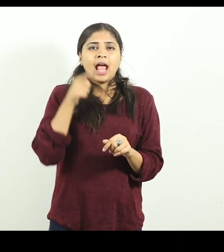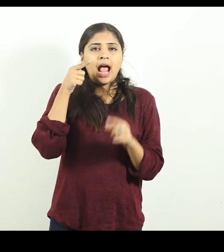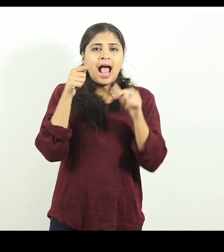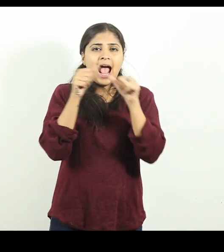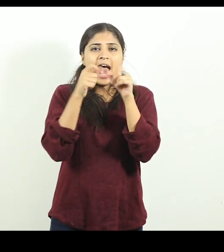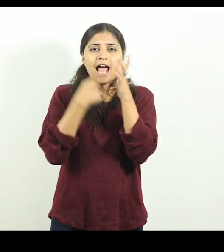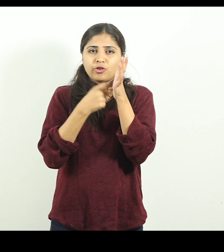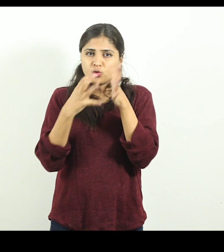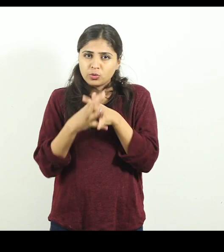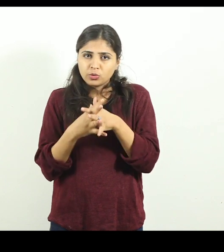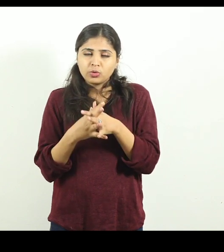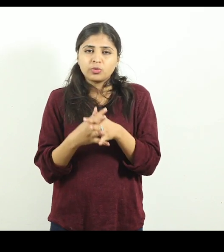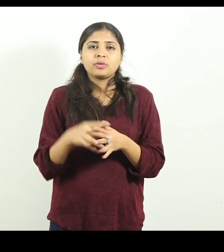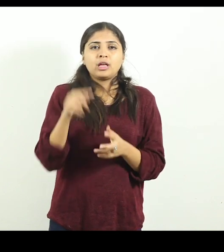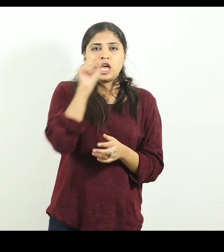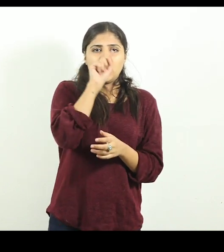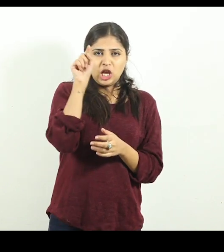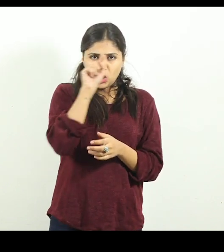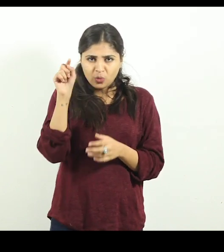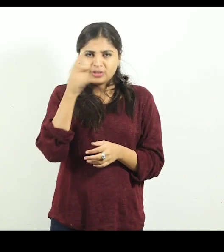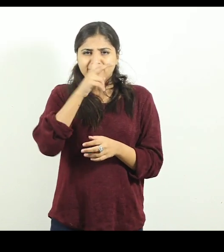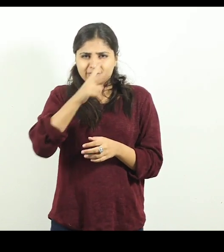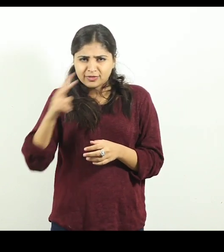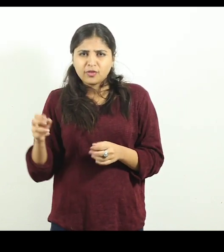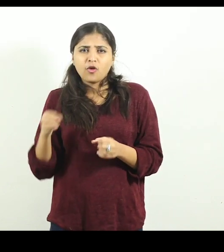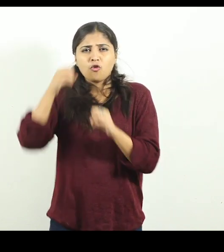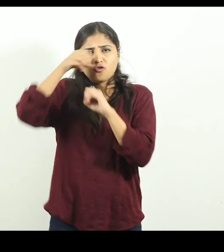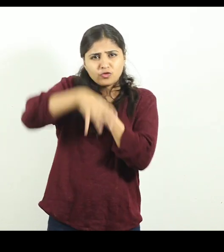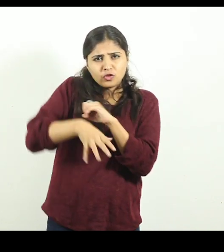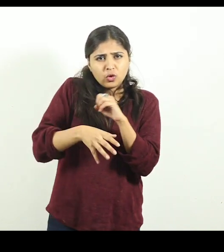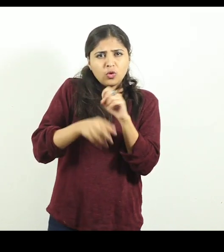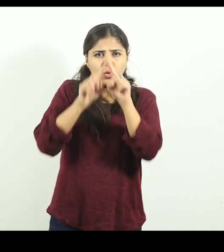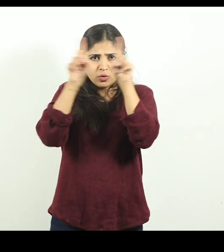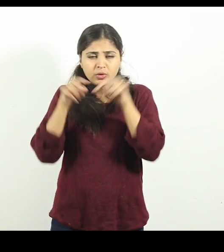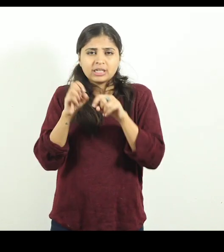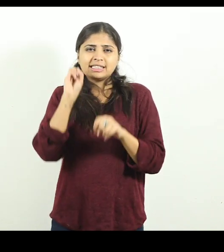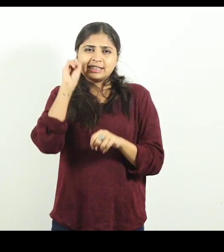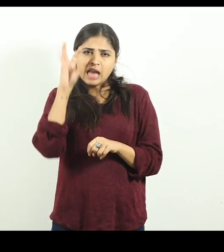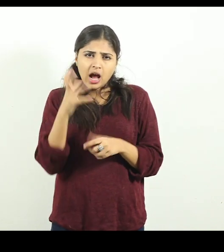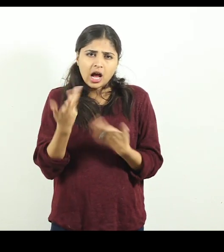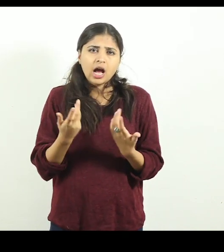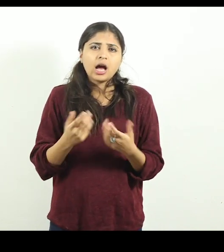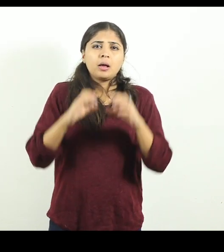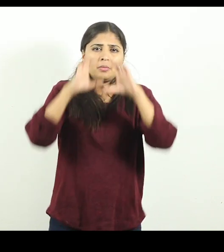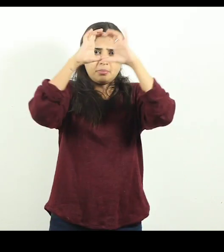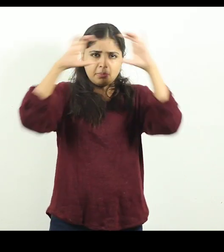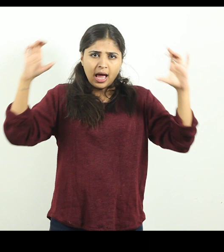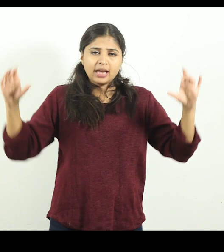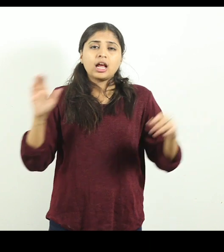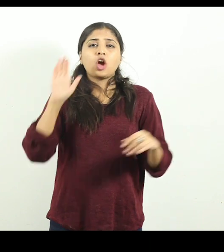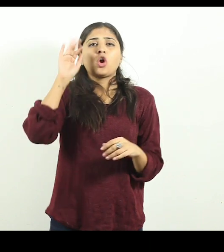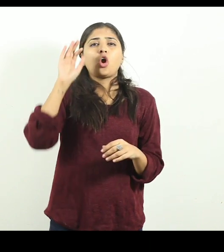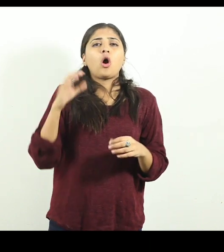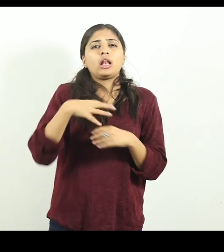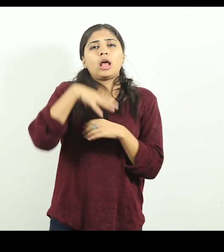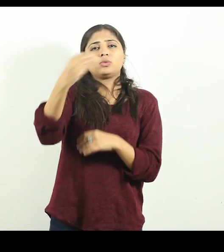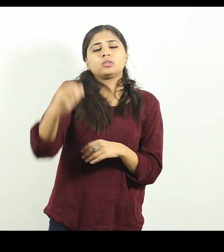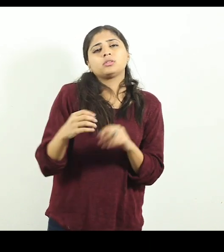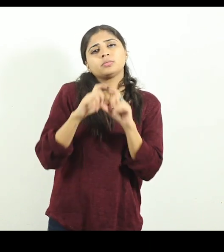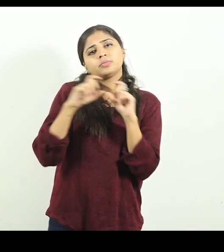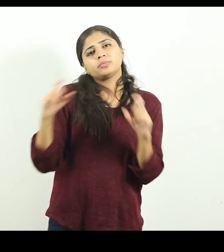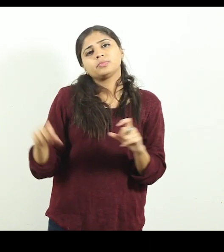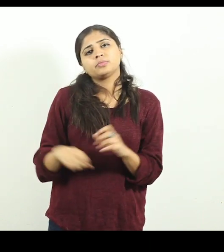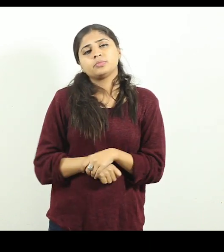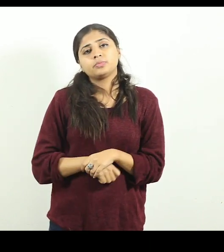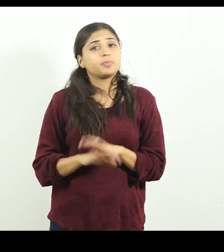arrows, equation shapes, flowchart shapes, stars, banners, and callouts. After you add one or